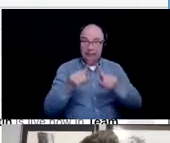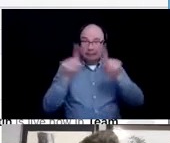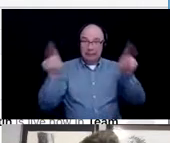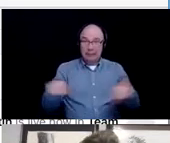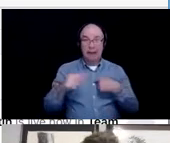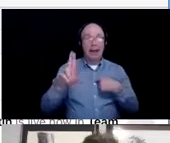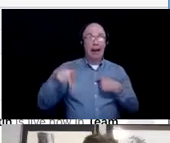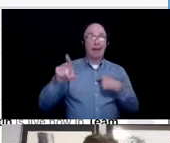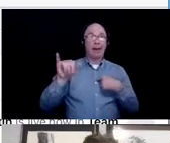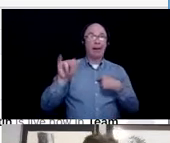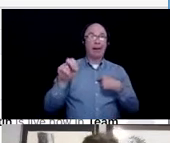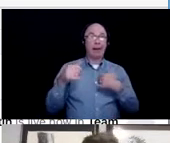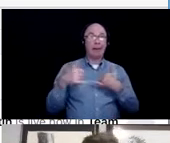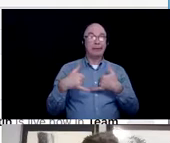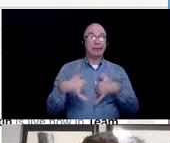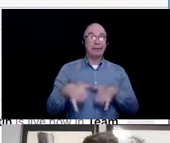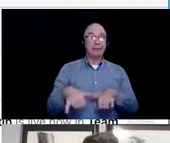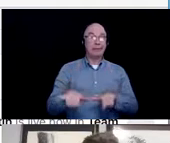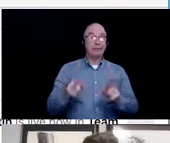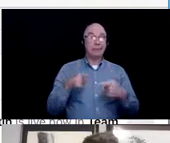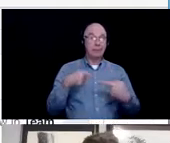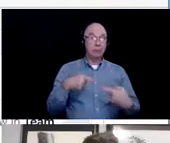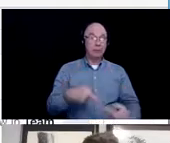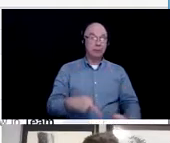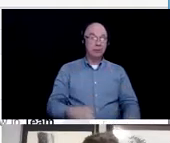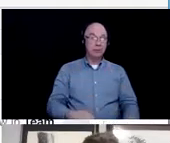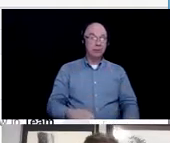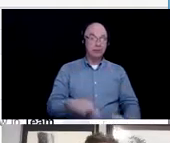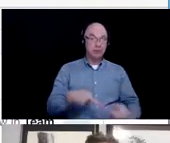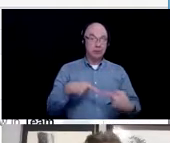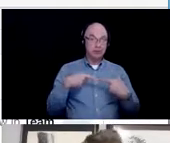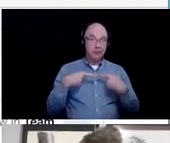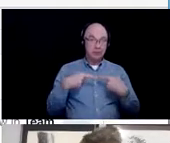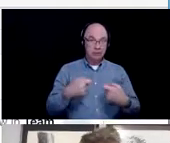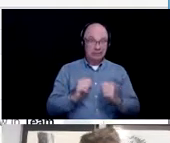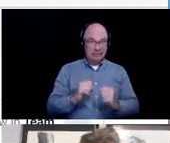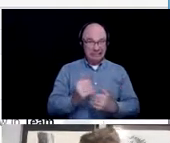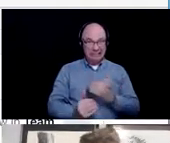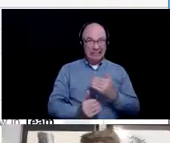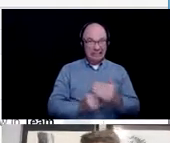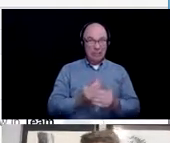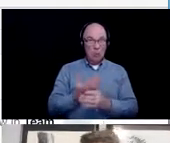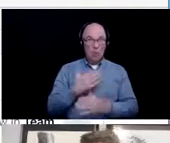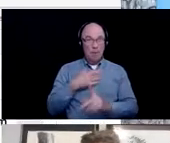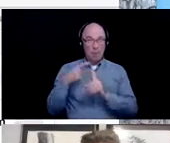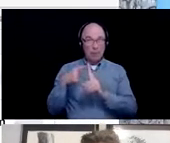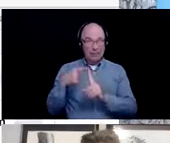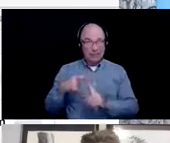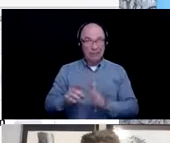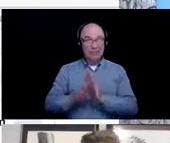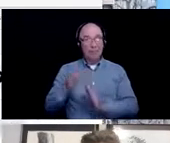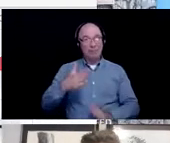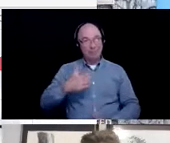upline, still barely struggling to grow that outside leg, right? To grow my points, to develop my